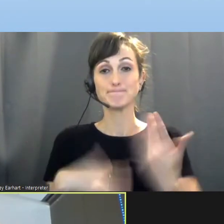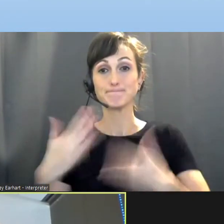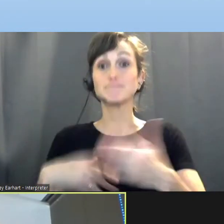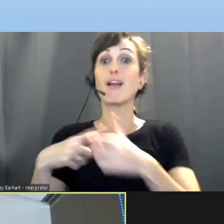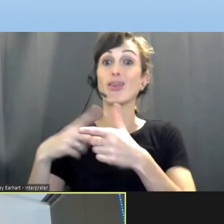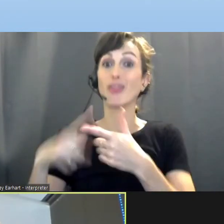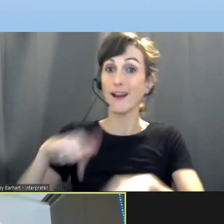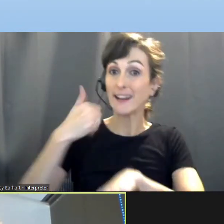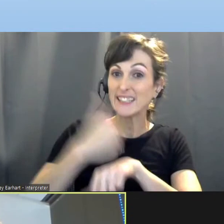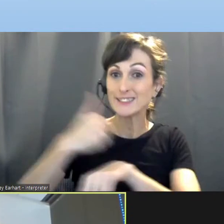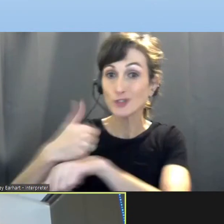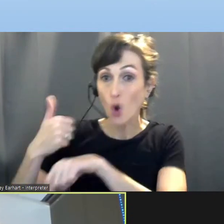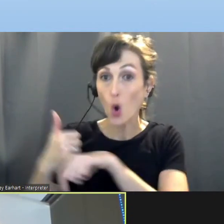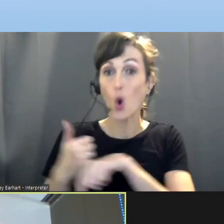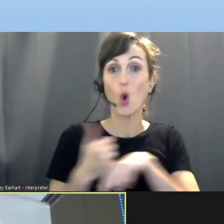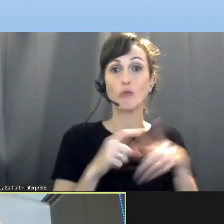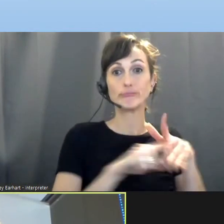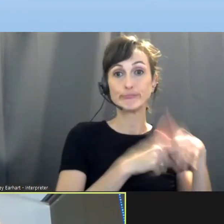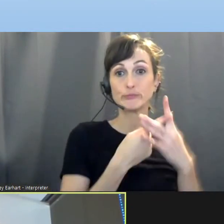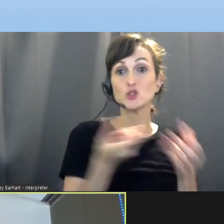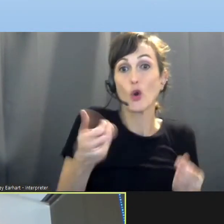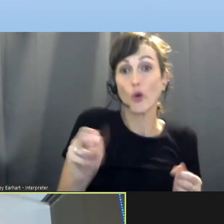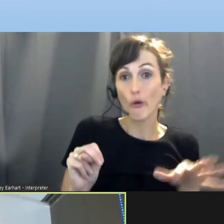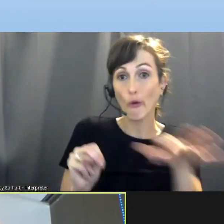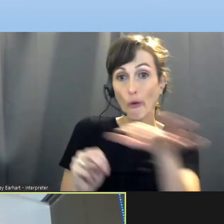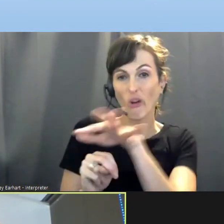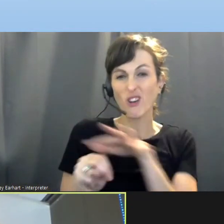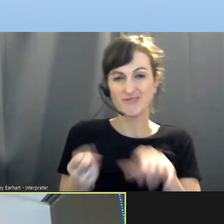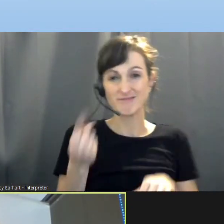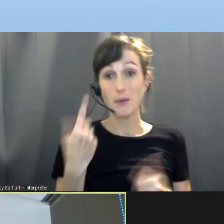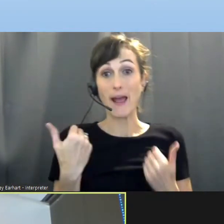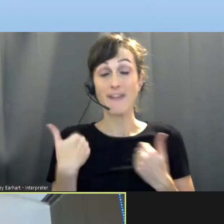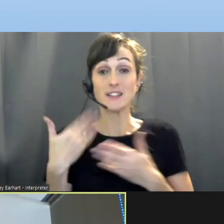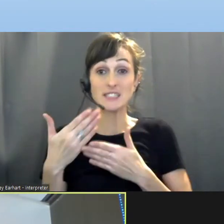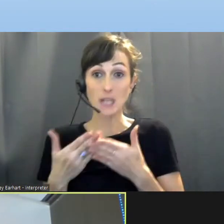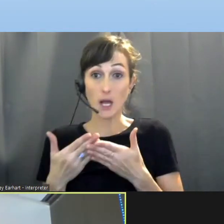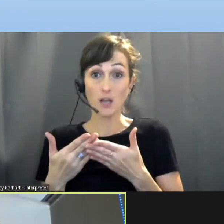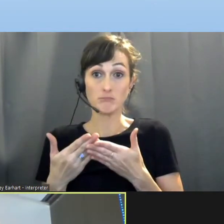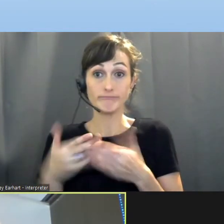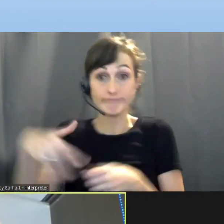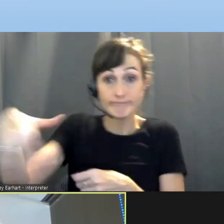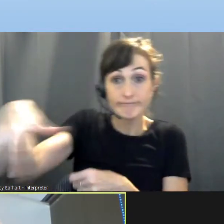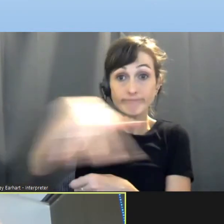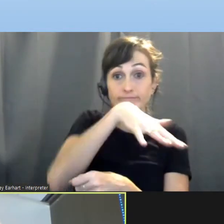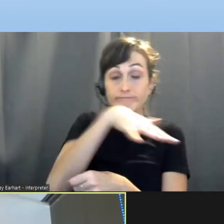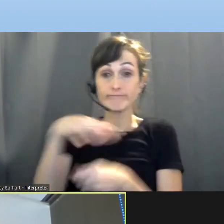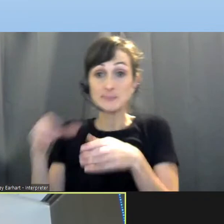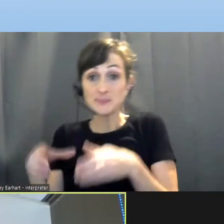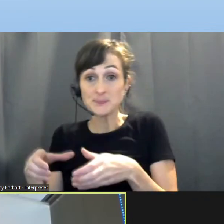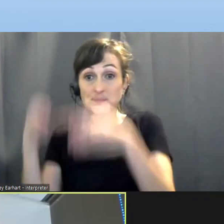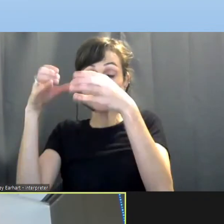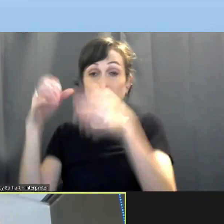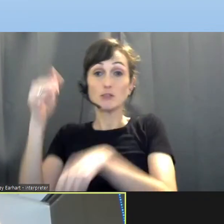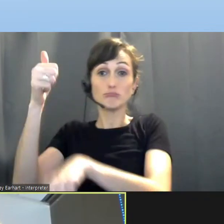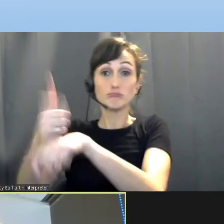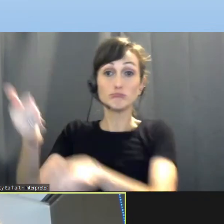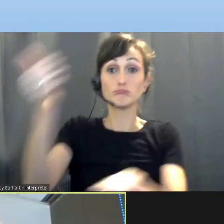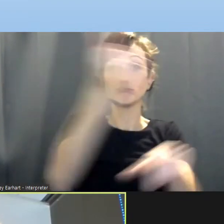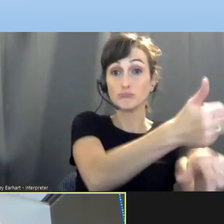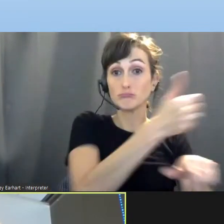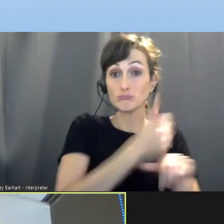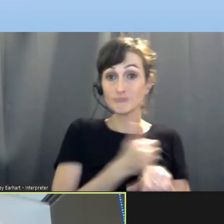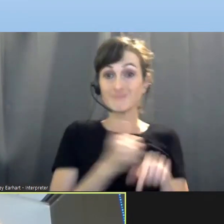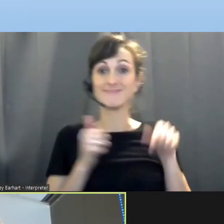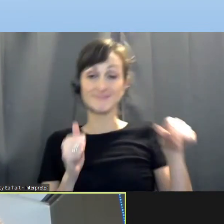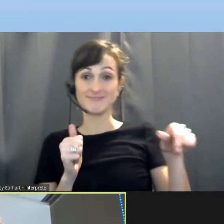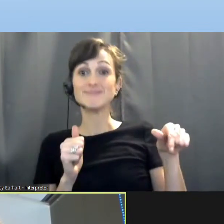Pure technology. We had some freestanding portable units that we placed throughout the area, and this was actually in the processing area at the